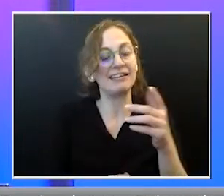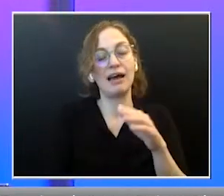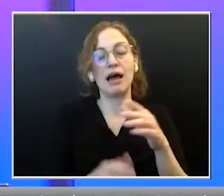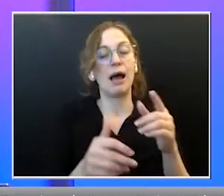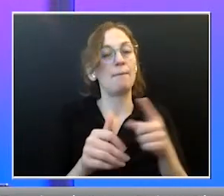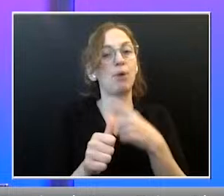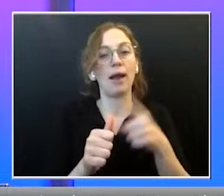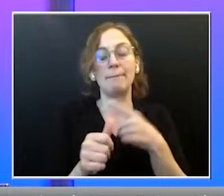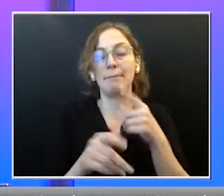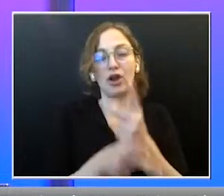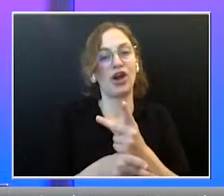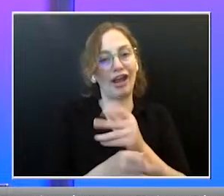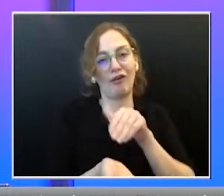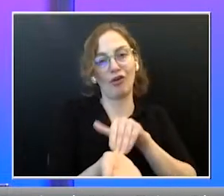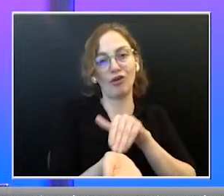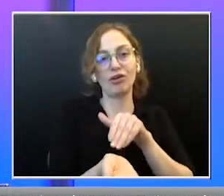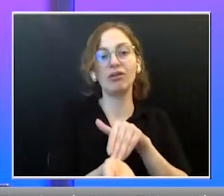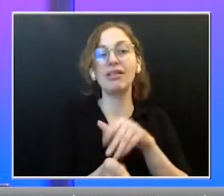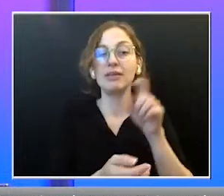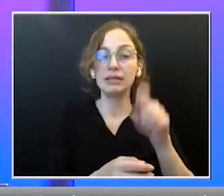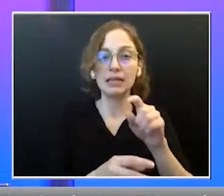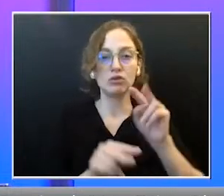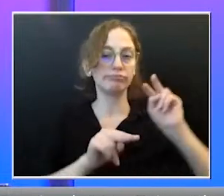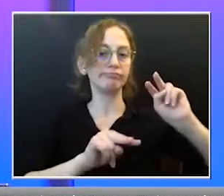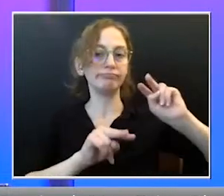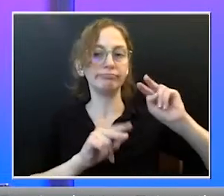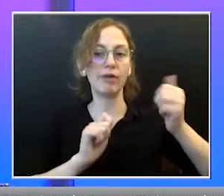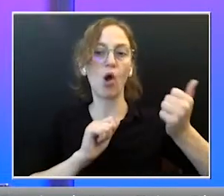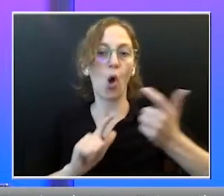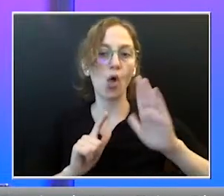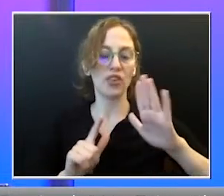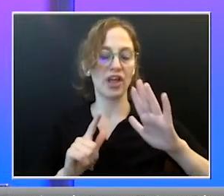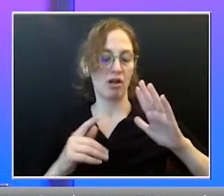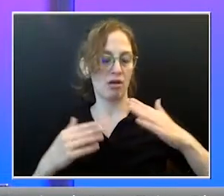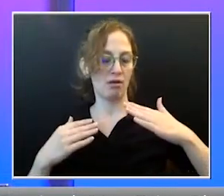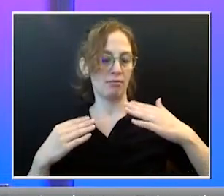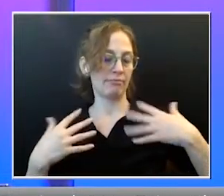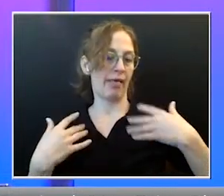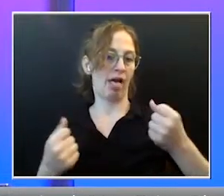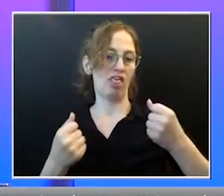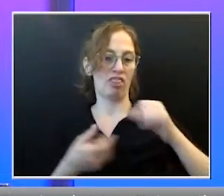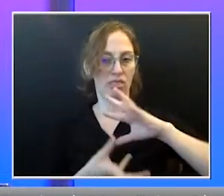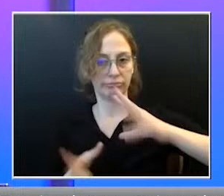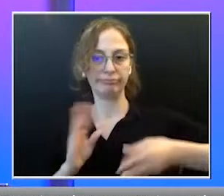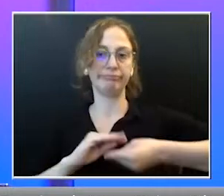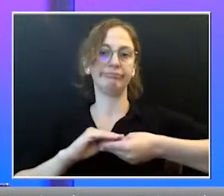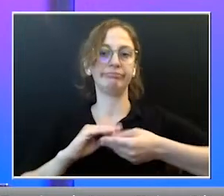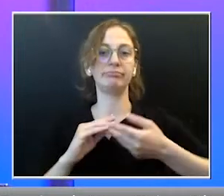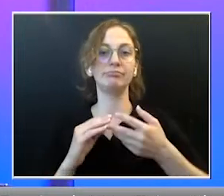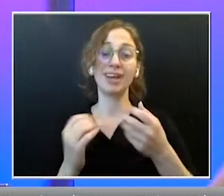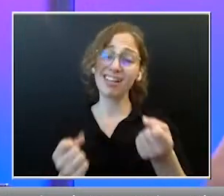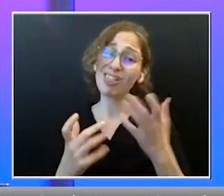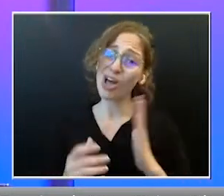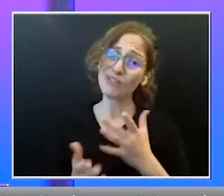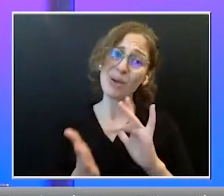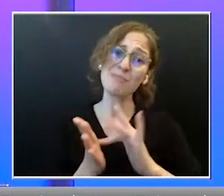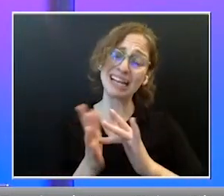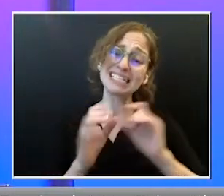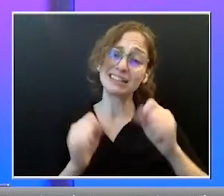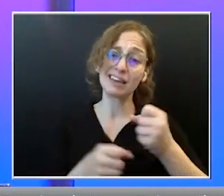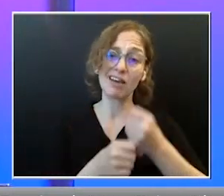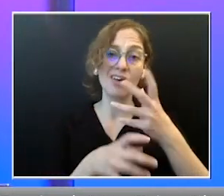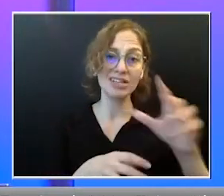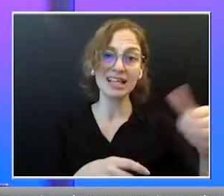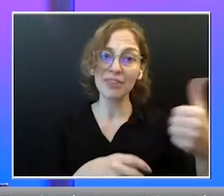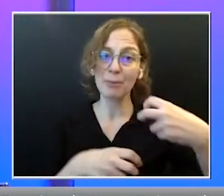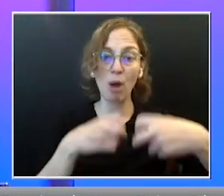health conditions, all the other screening. But yeah, a lot of the medicines that we prescribe to patients can cause problems like hypertension, can cause